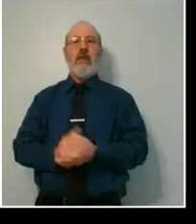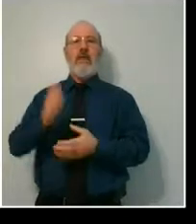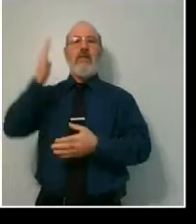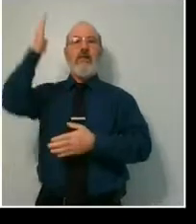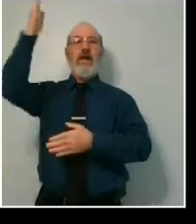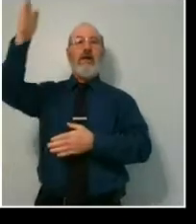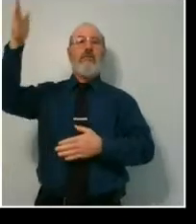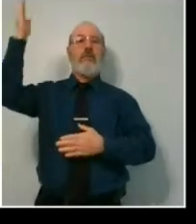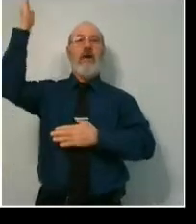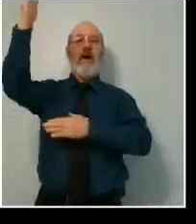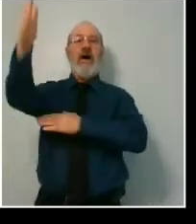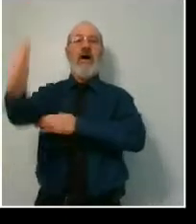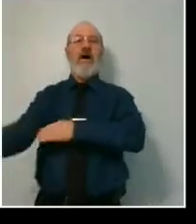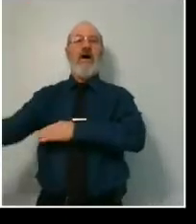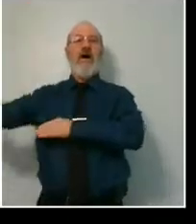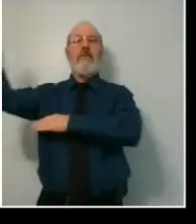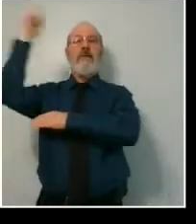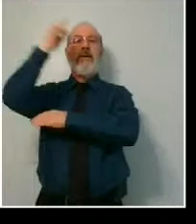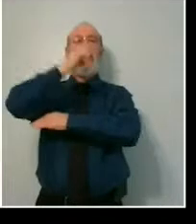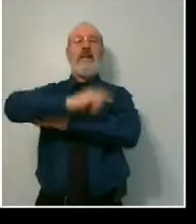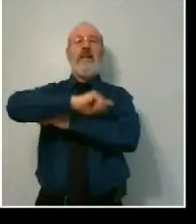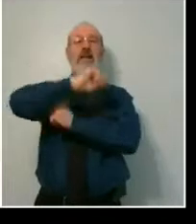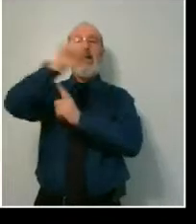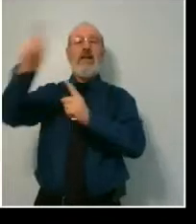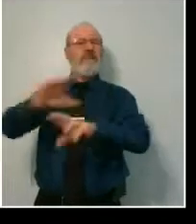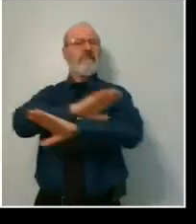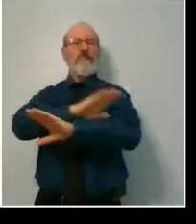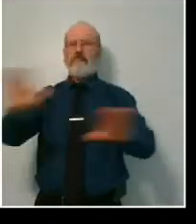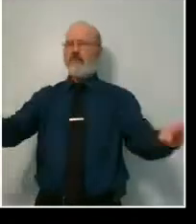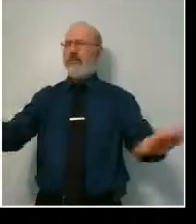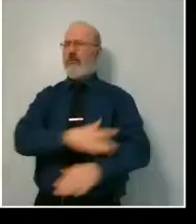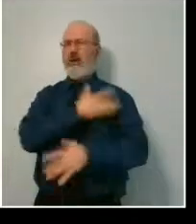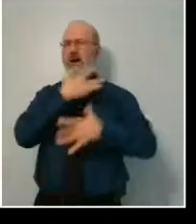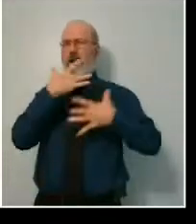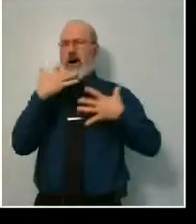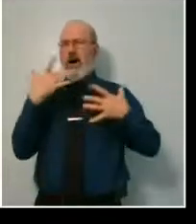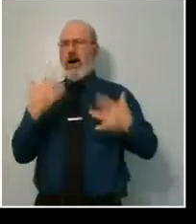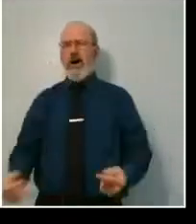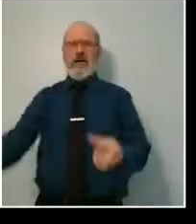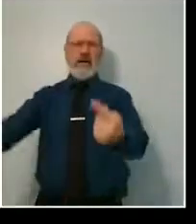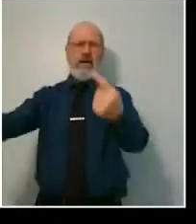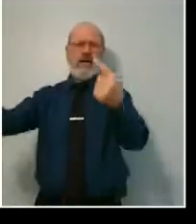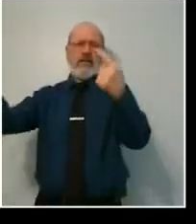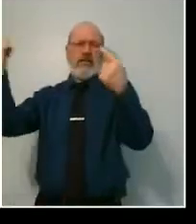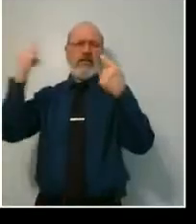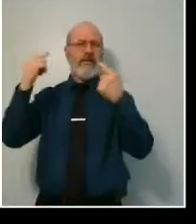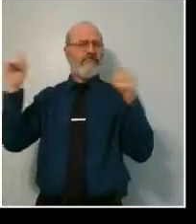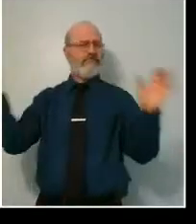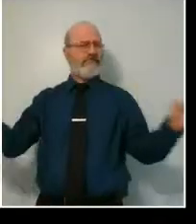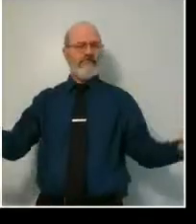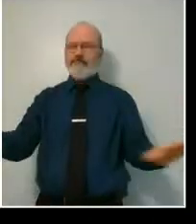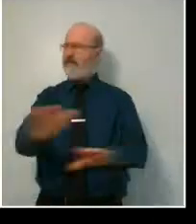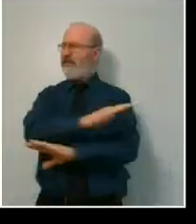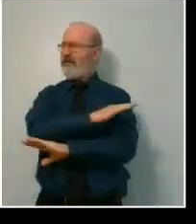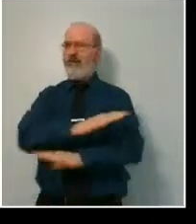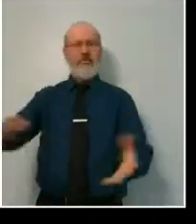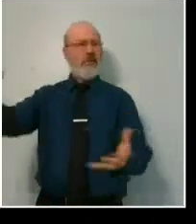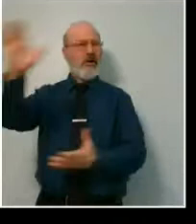There is coming a day when no heartache shall come, no